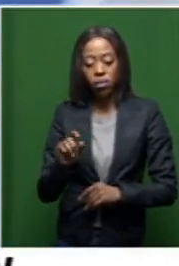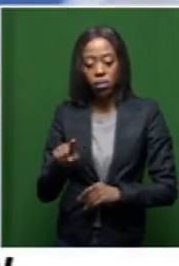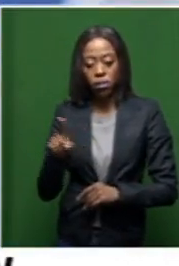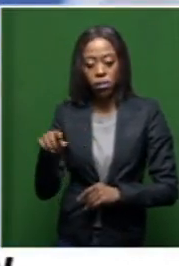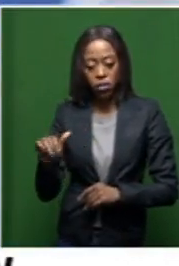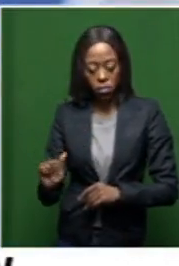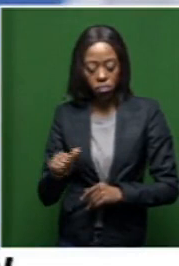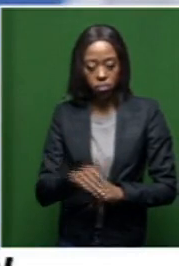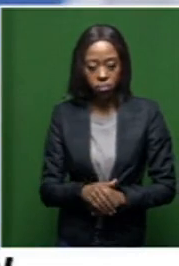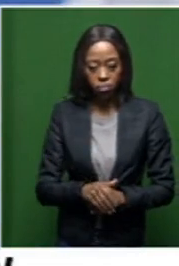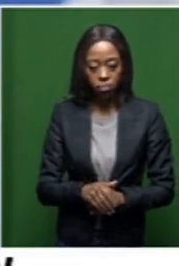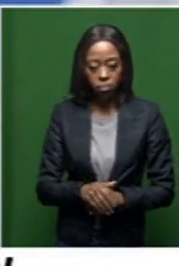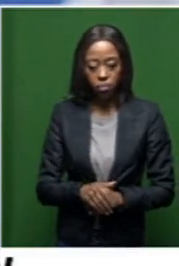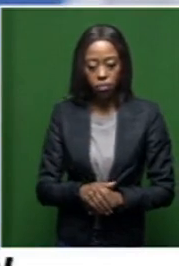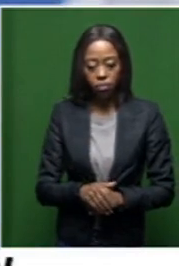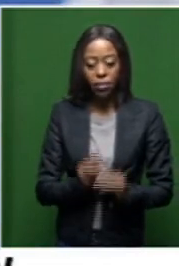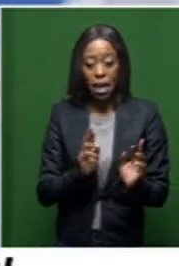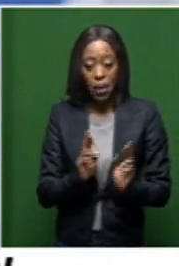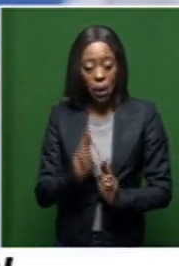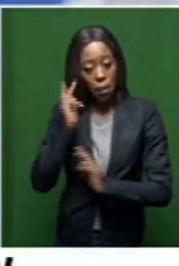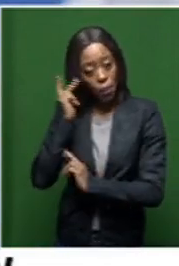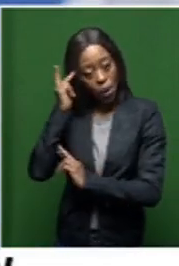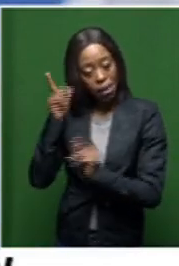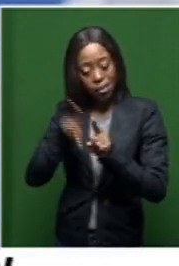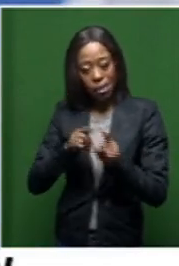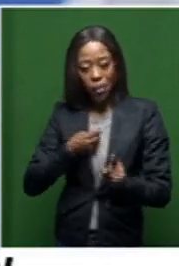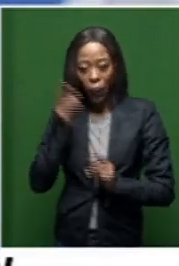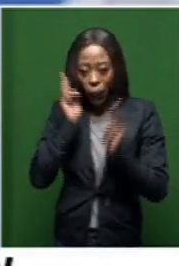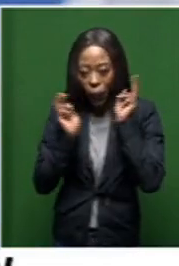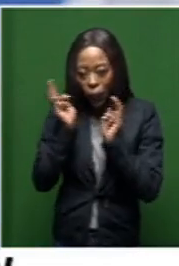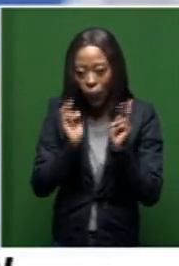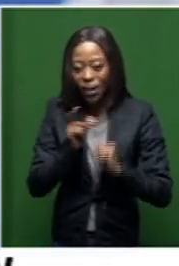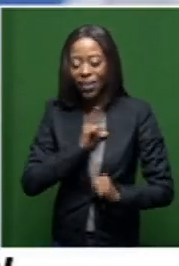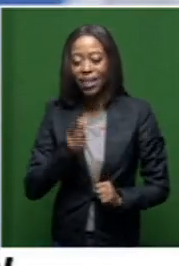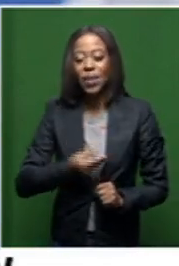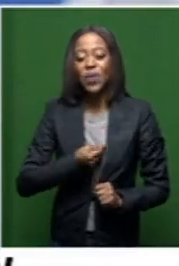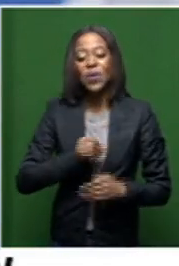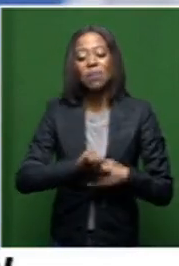www.sabmr.co.za. And because I'm hoping some parents and youth are listening, and it is Youth